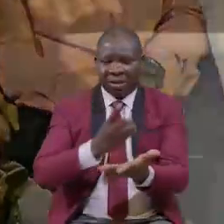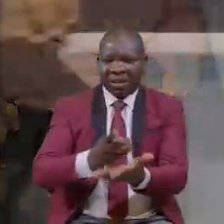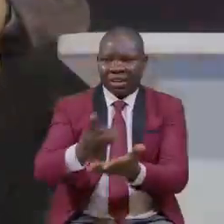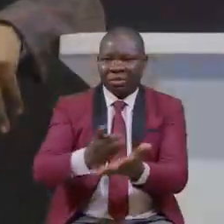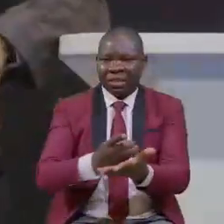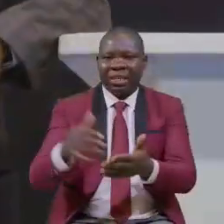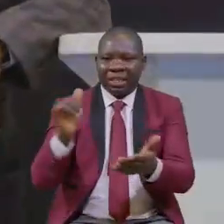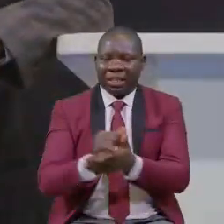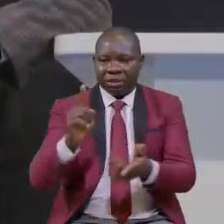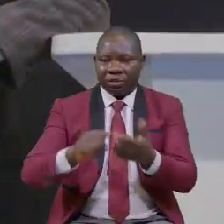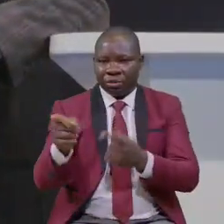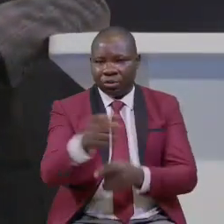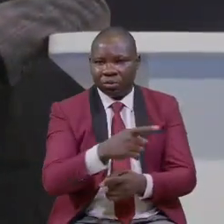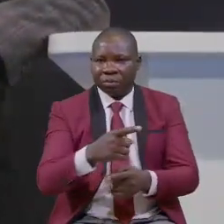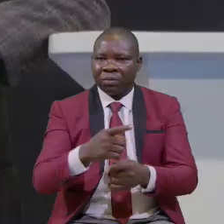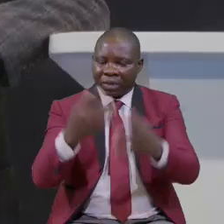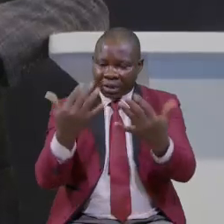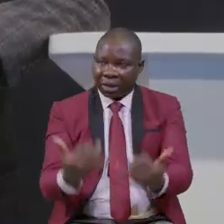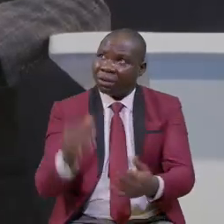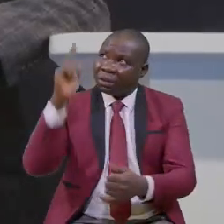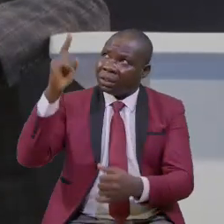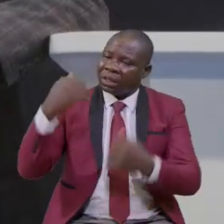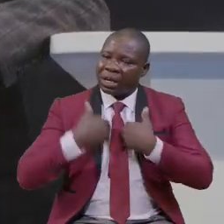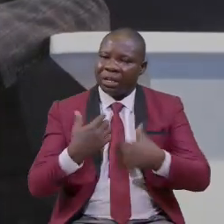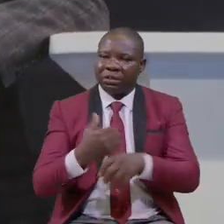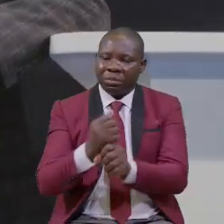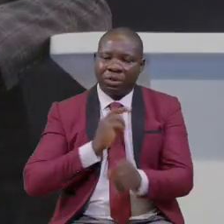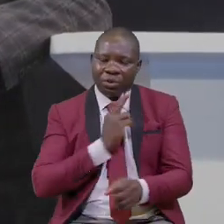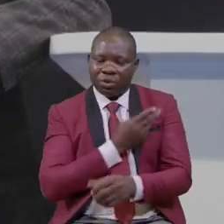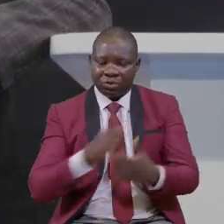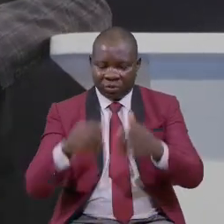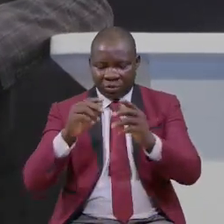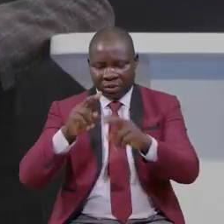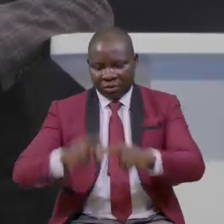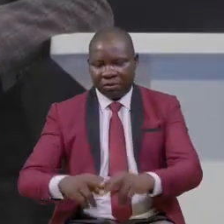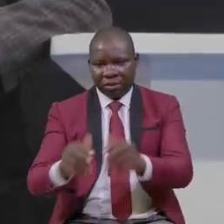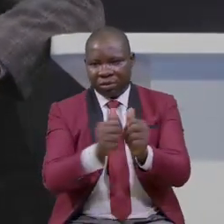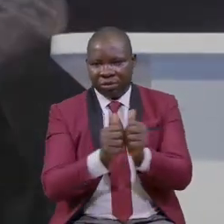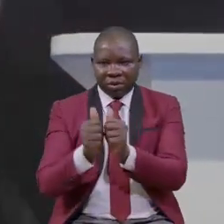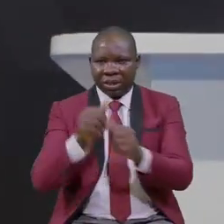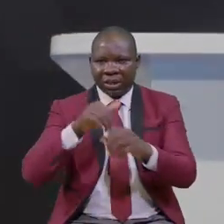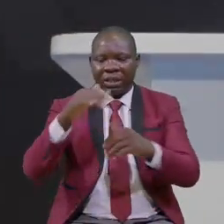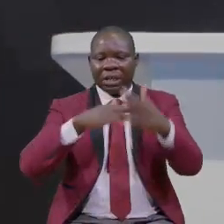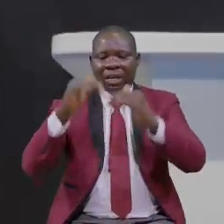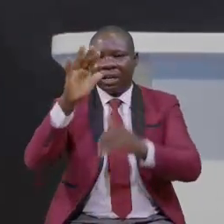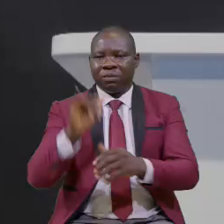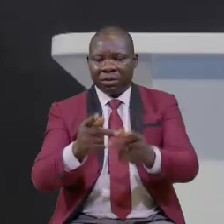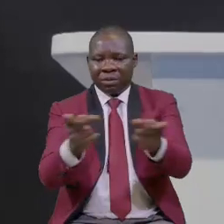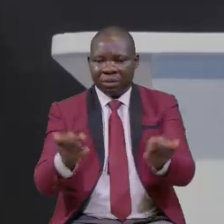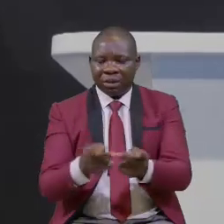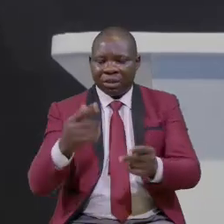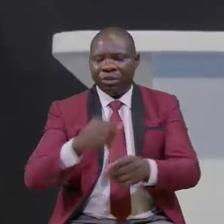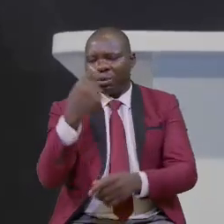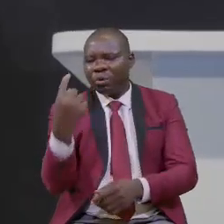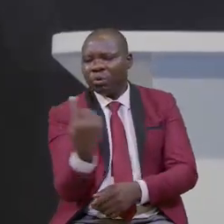And now he has made us to sit together in heavenly places. The only way I can